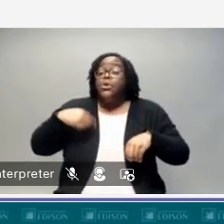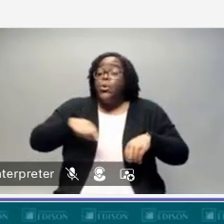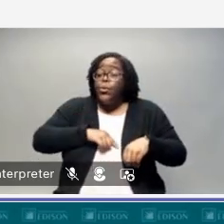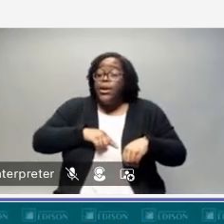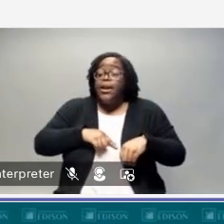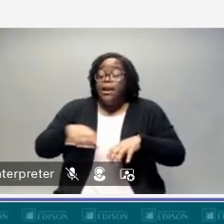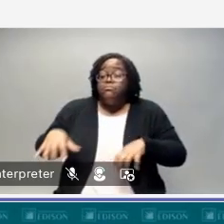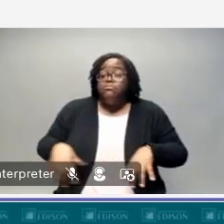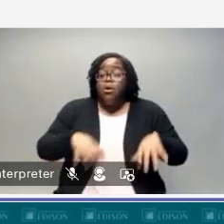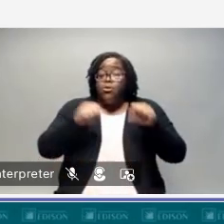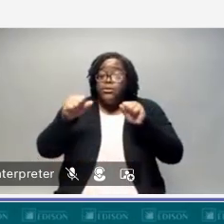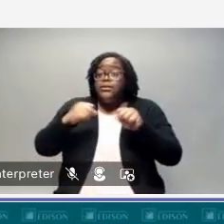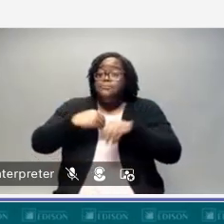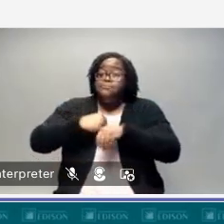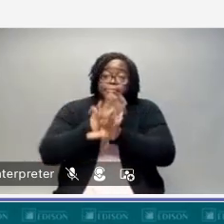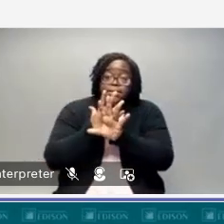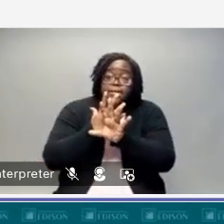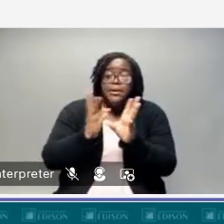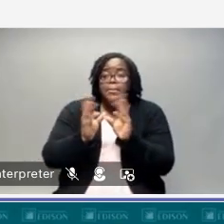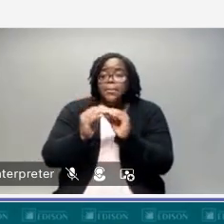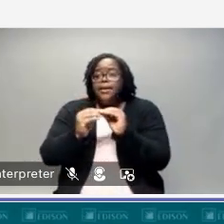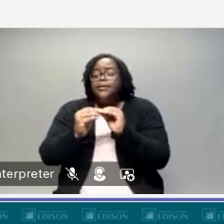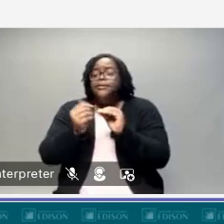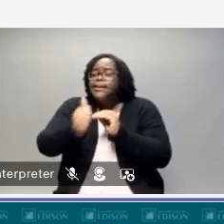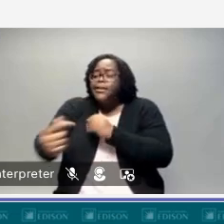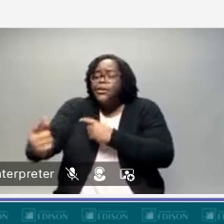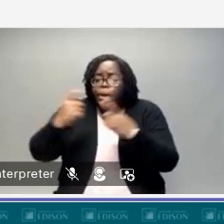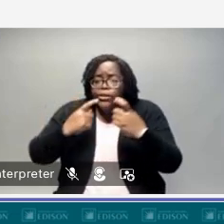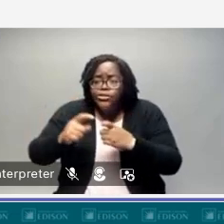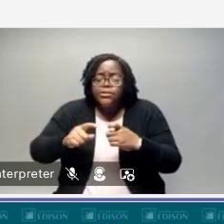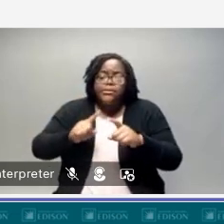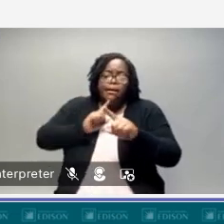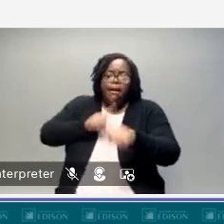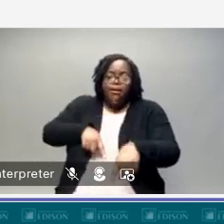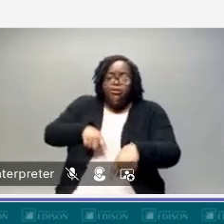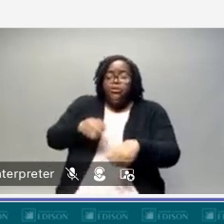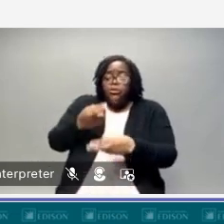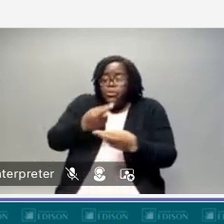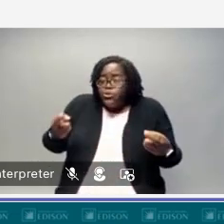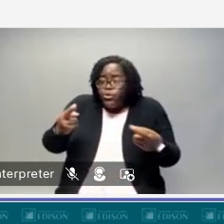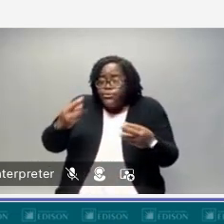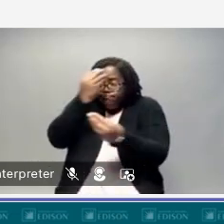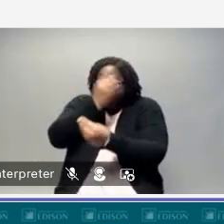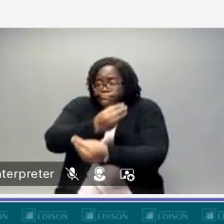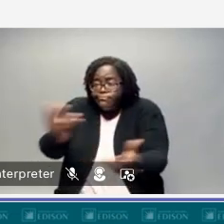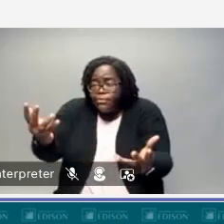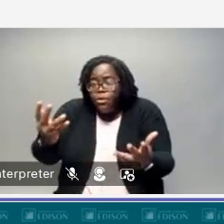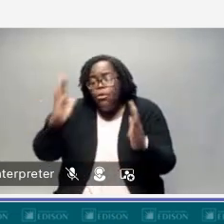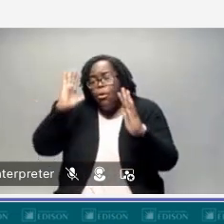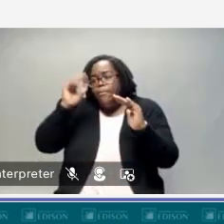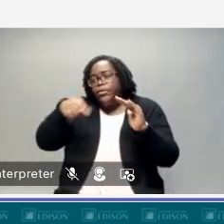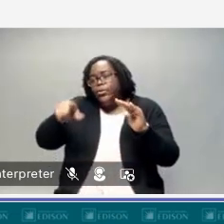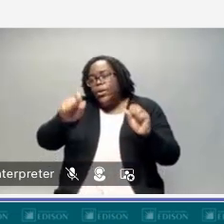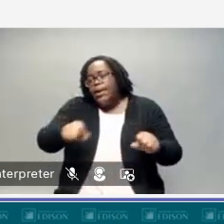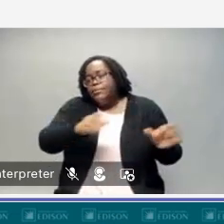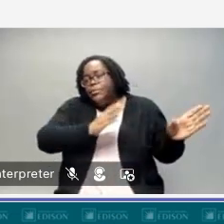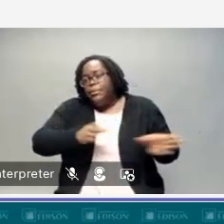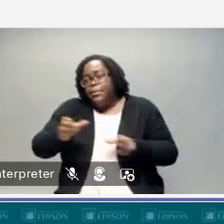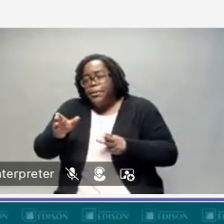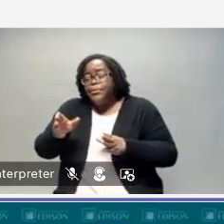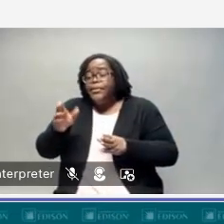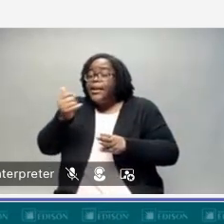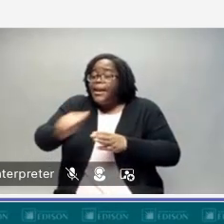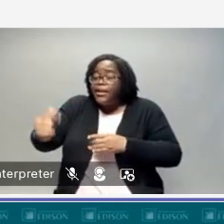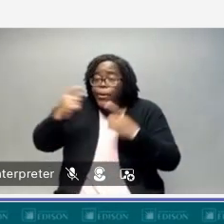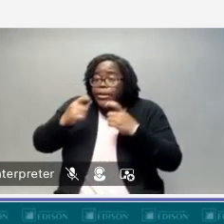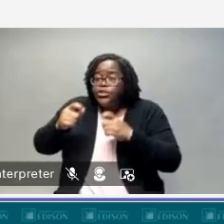answer questions and share resources that hopefully you will find helpful on how to prepare. If you have questions, please type them in the chat and we'll be